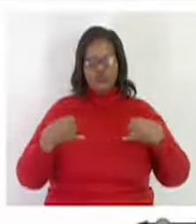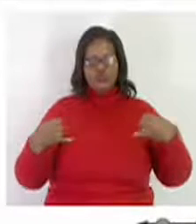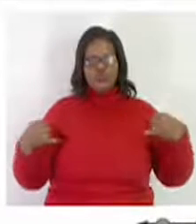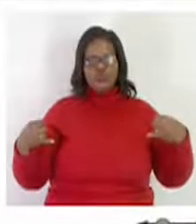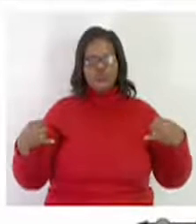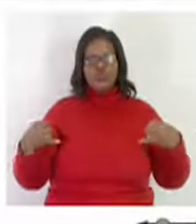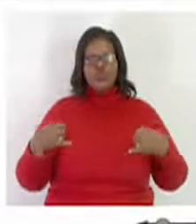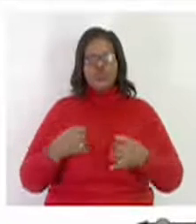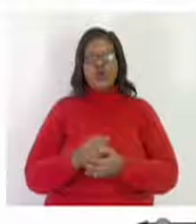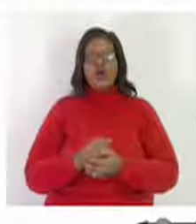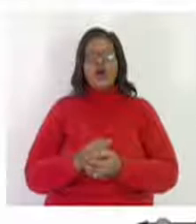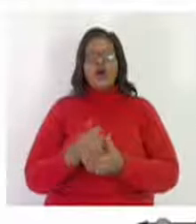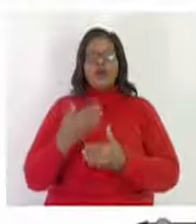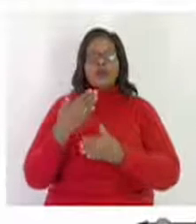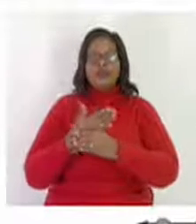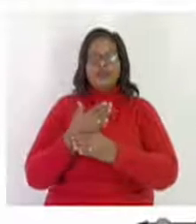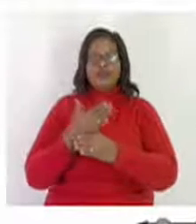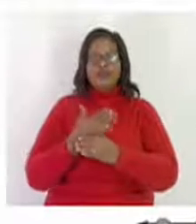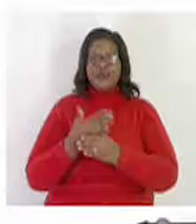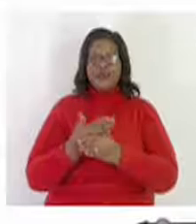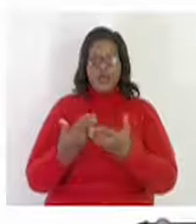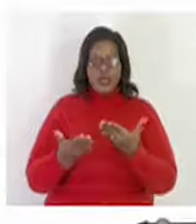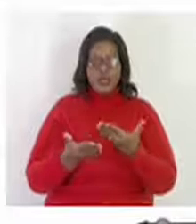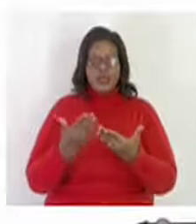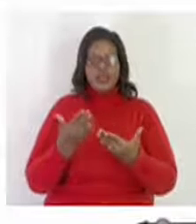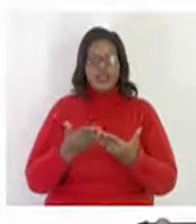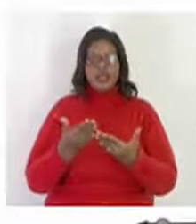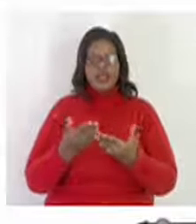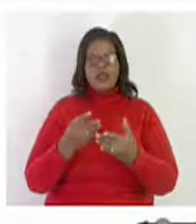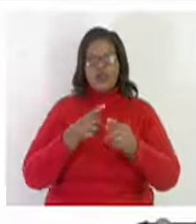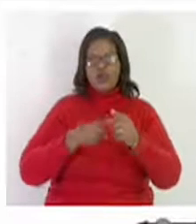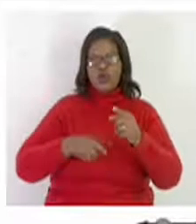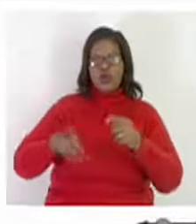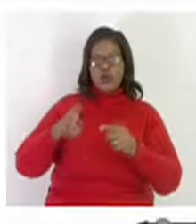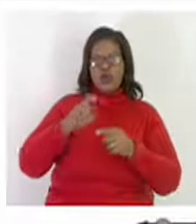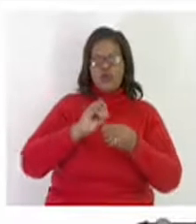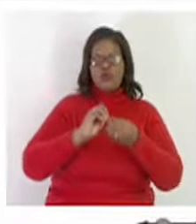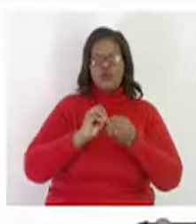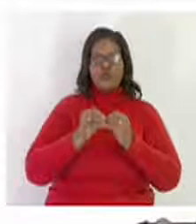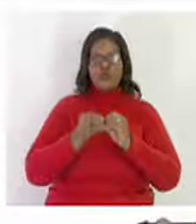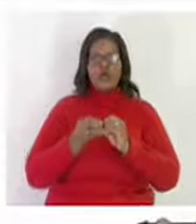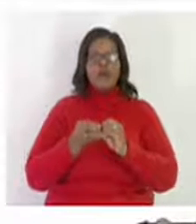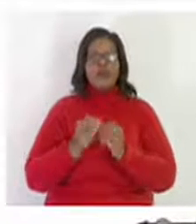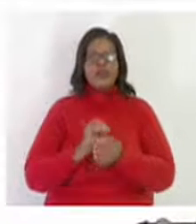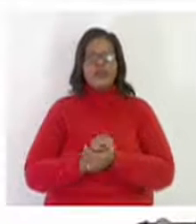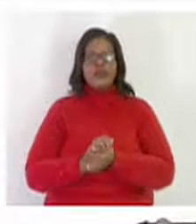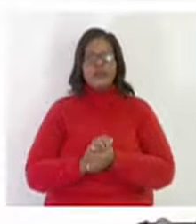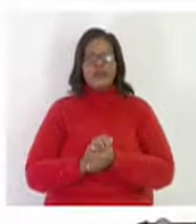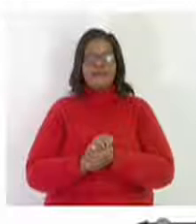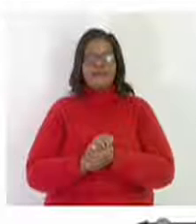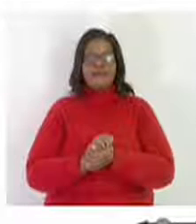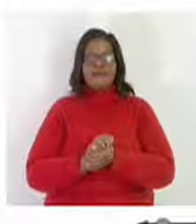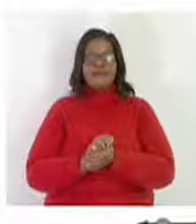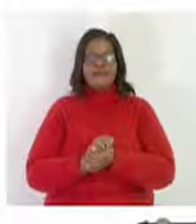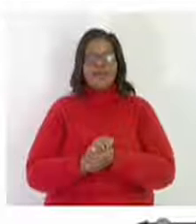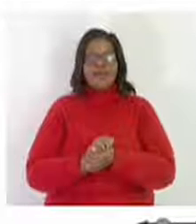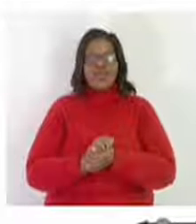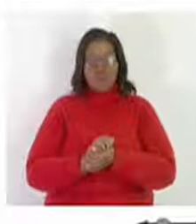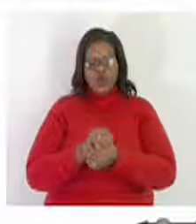work to be much easier when it comes to rounding numbers. The notes. On this number